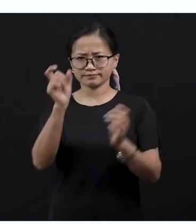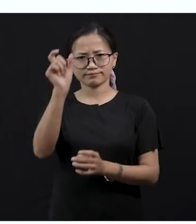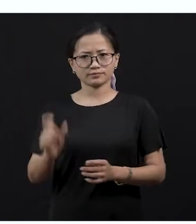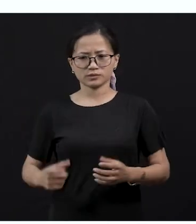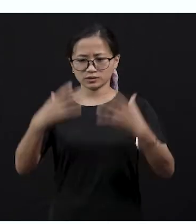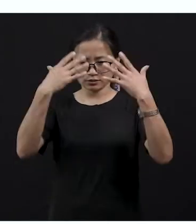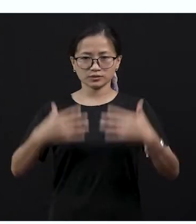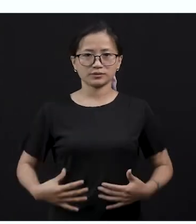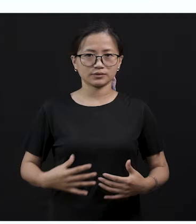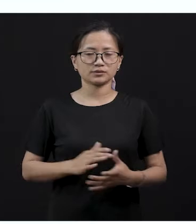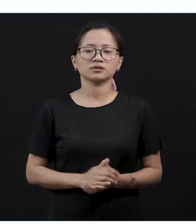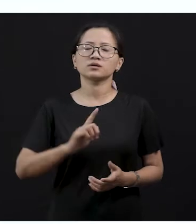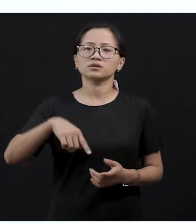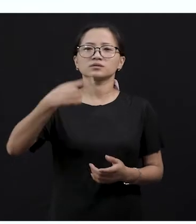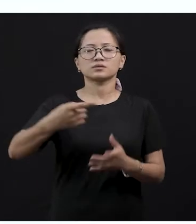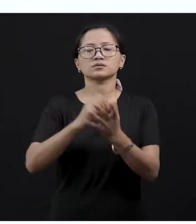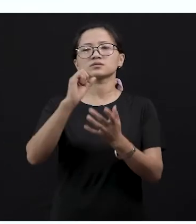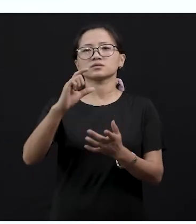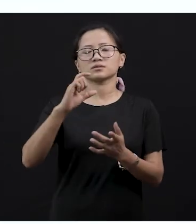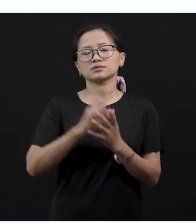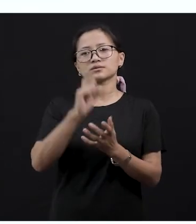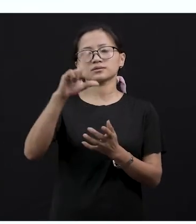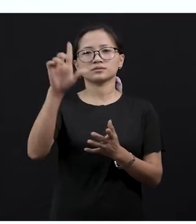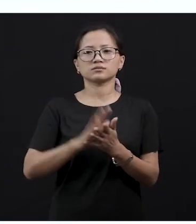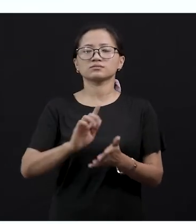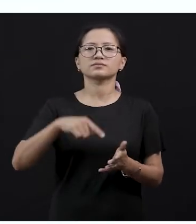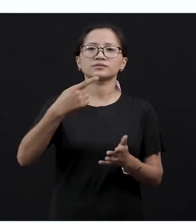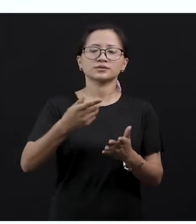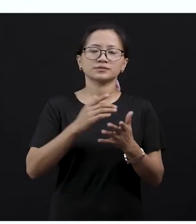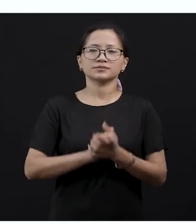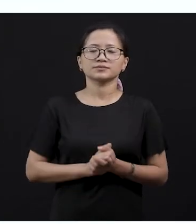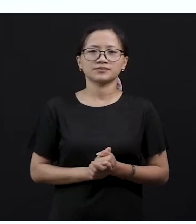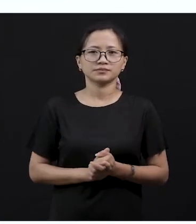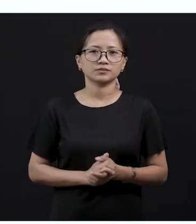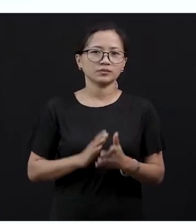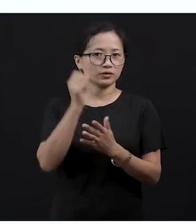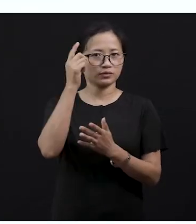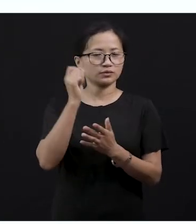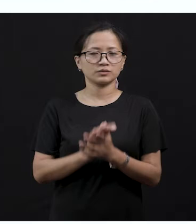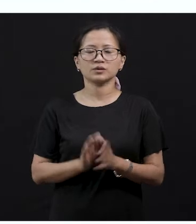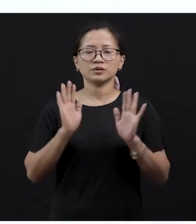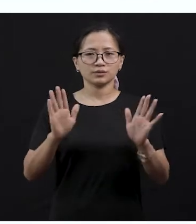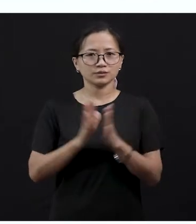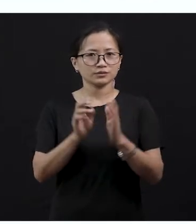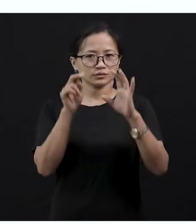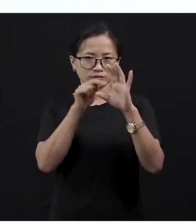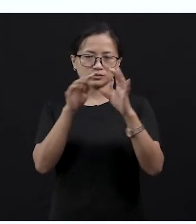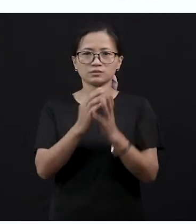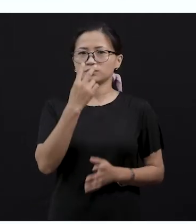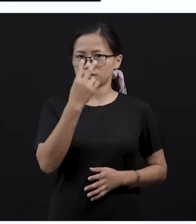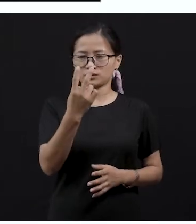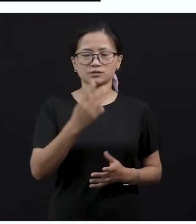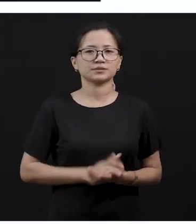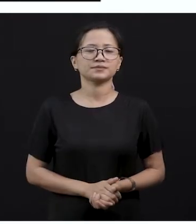be explained in the next classes. So to understand all of them, you have to watch. Okay, so let me